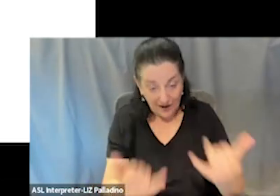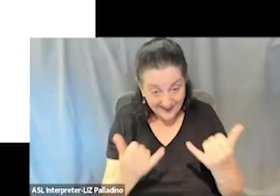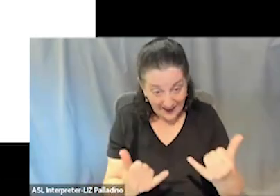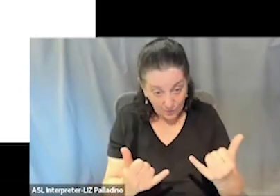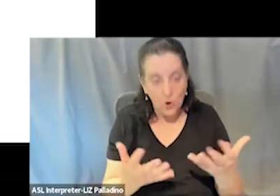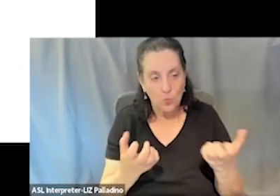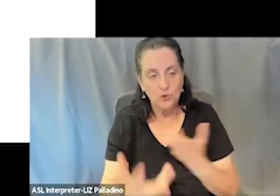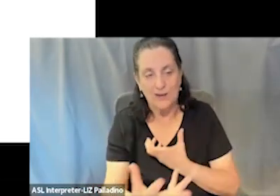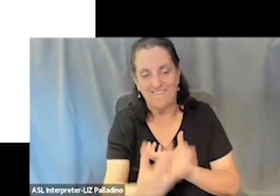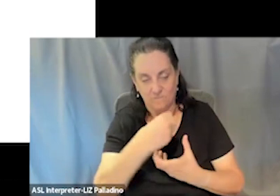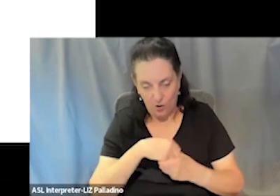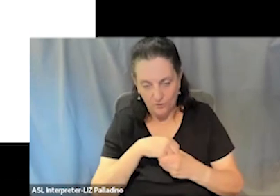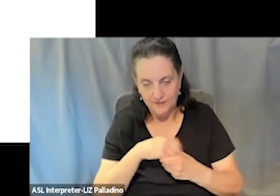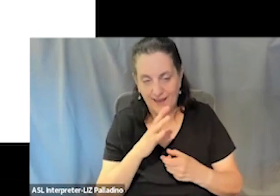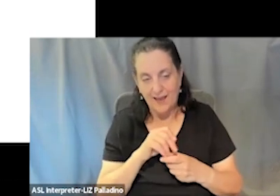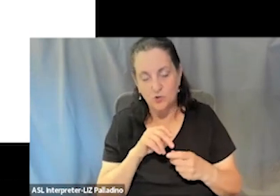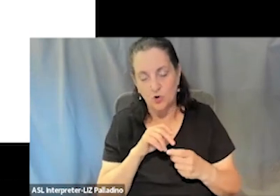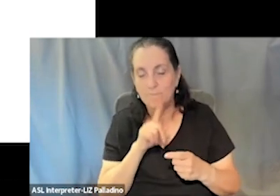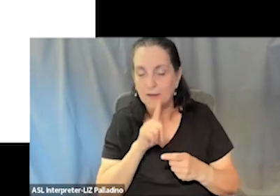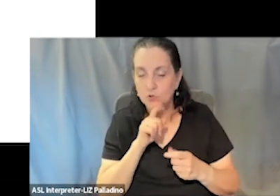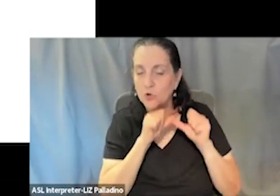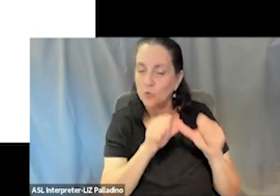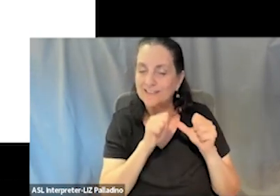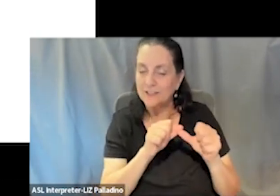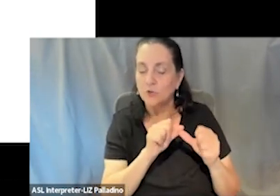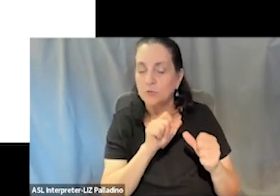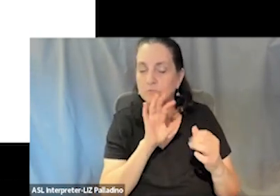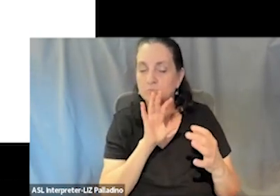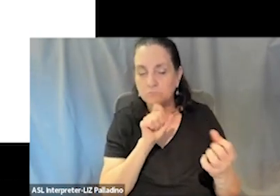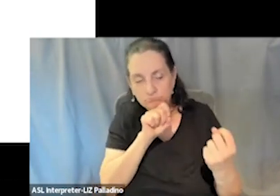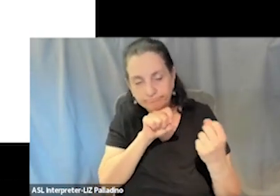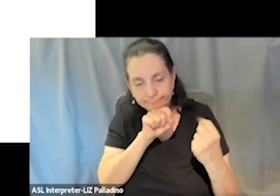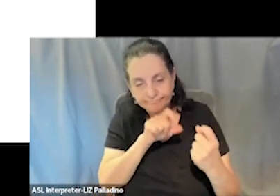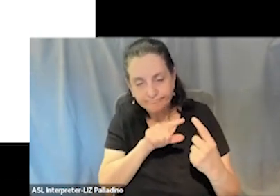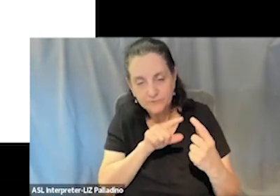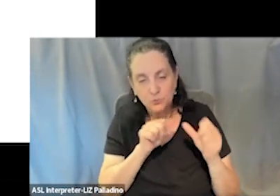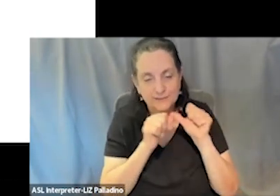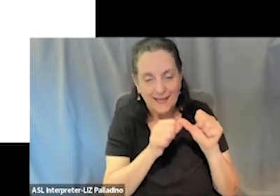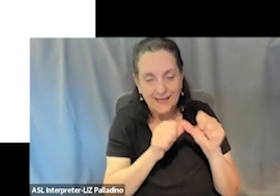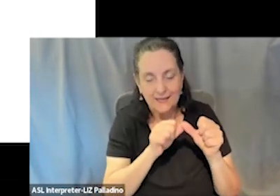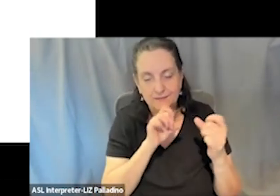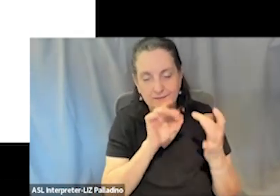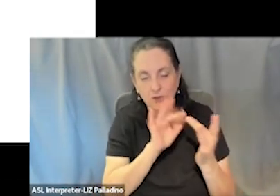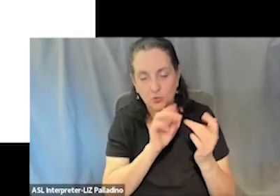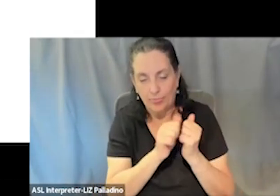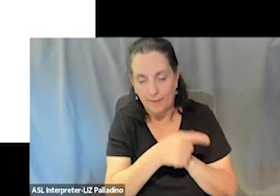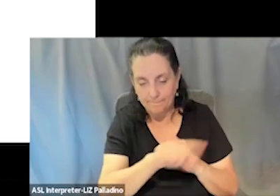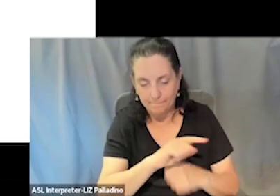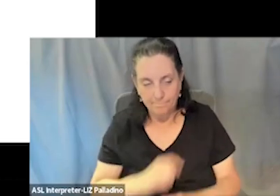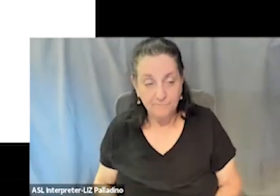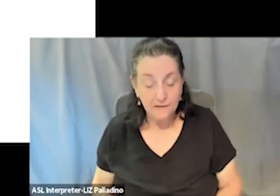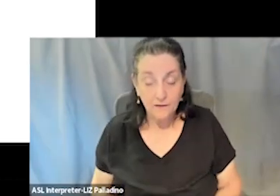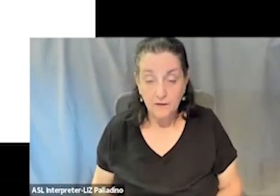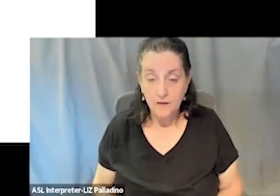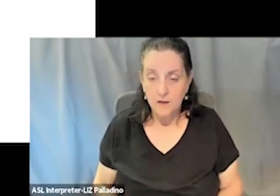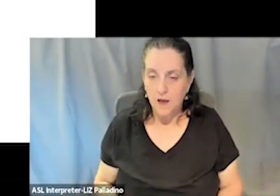to engage, and that you're tracking those steps. The other thing I want to note is I've been surprised